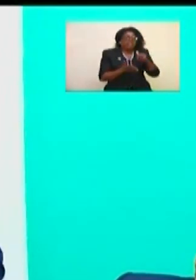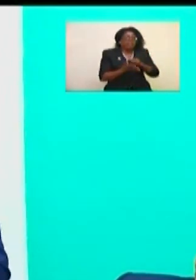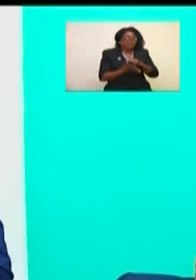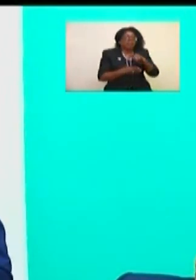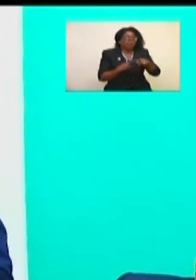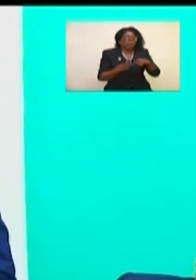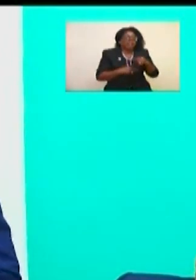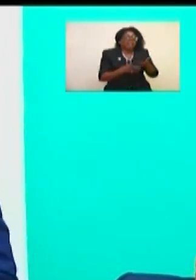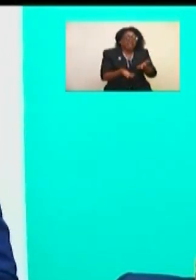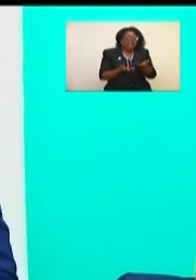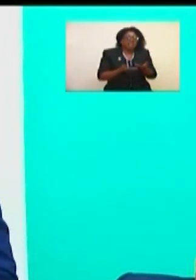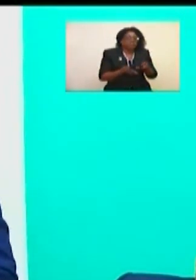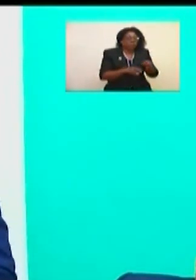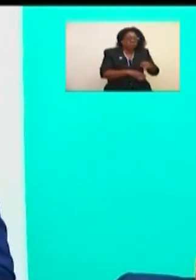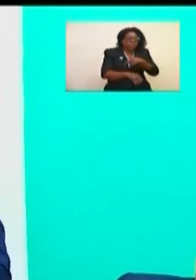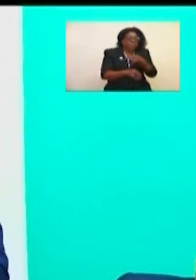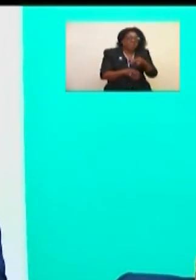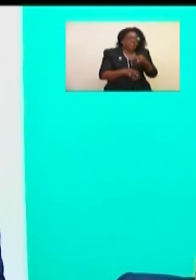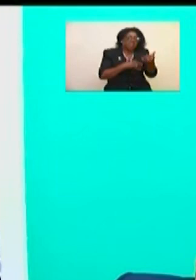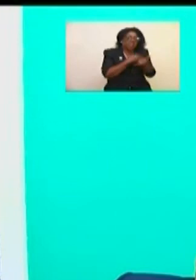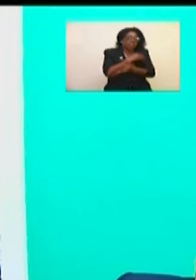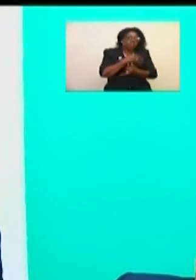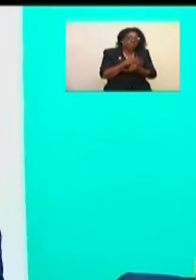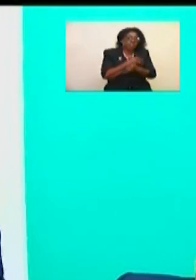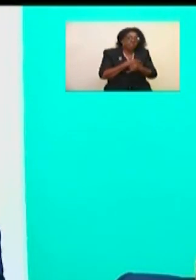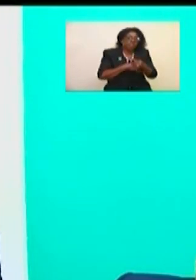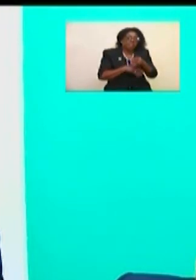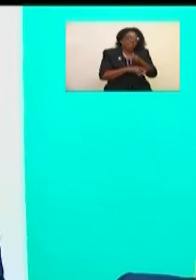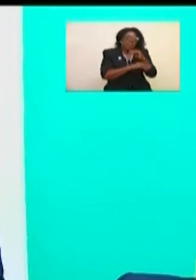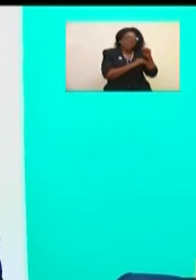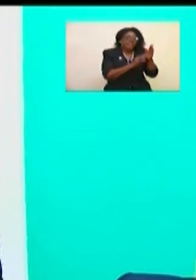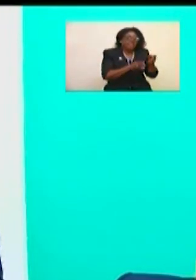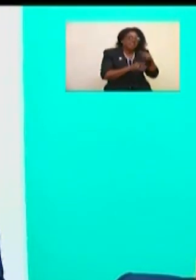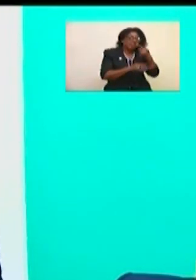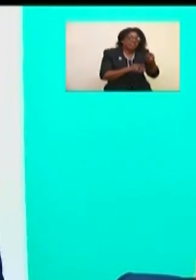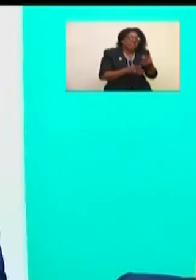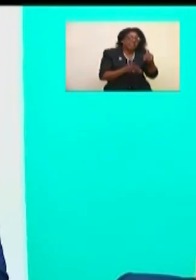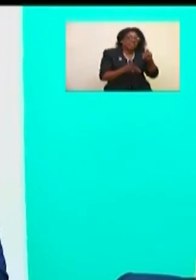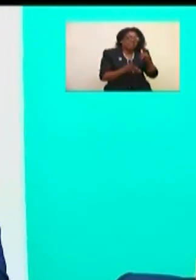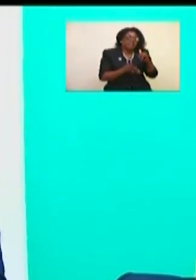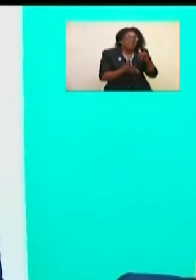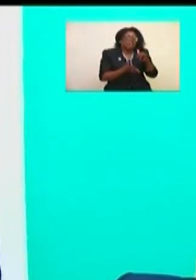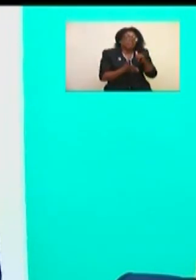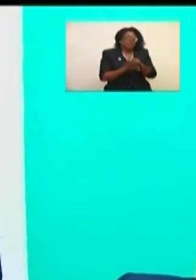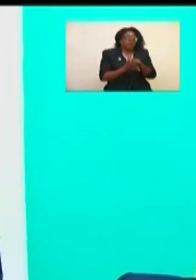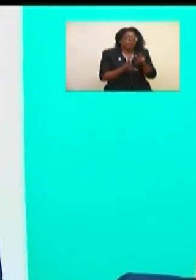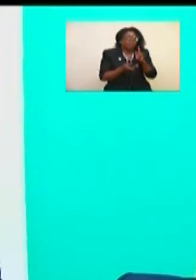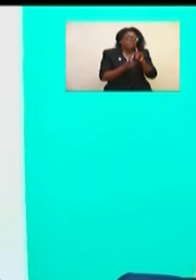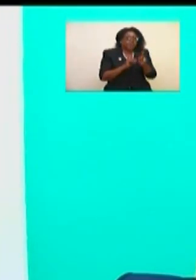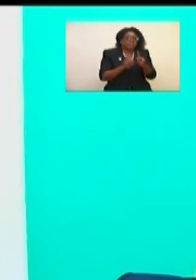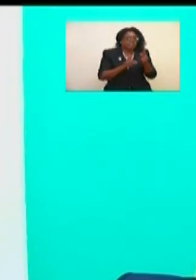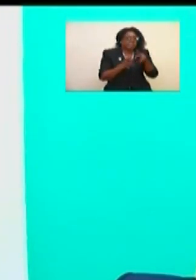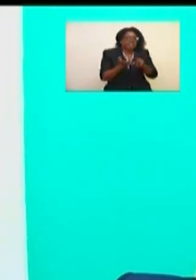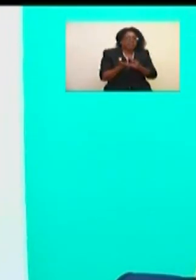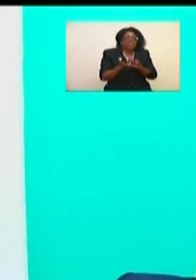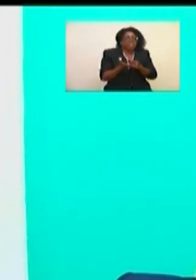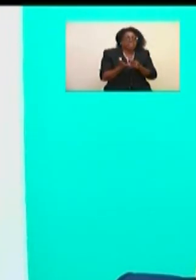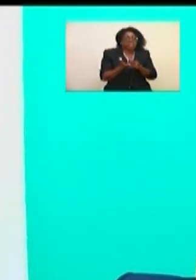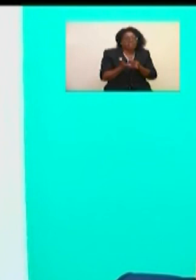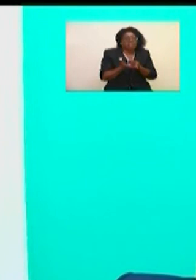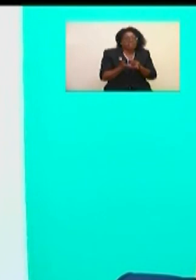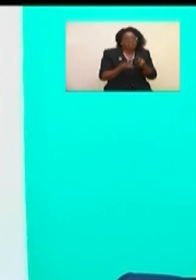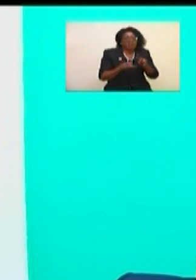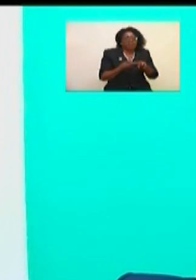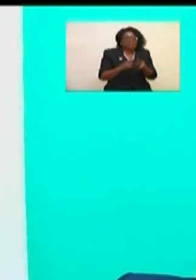about rape in the country, a minister in their administration said to members of the media, a friend told